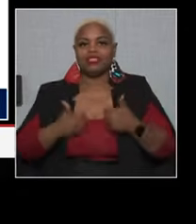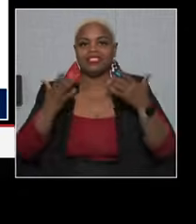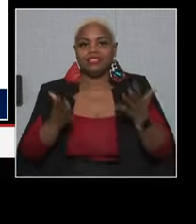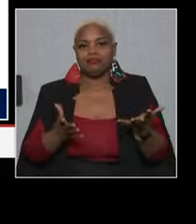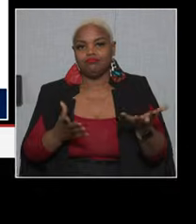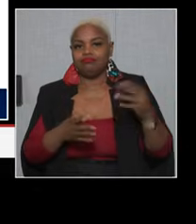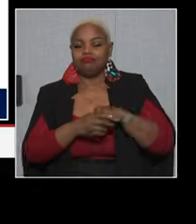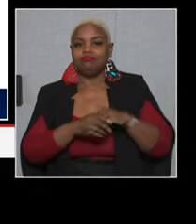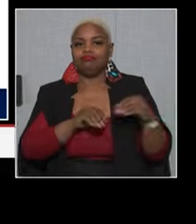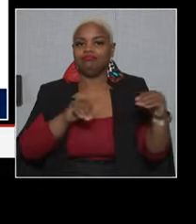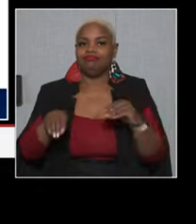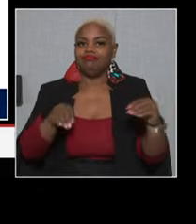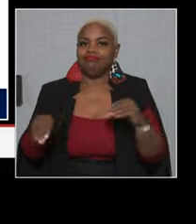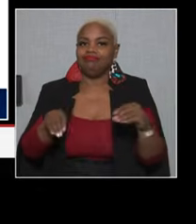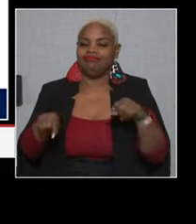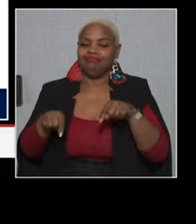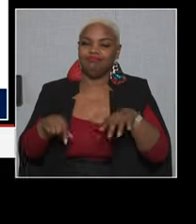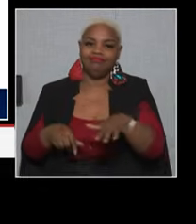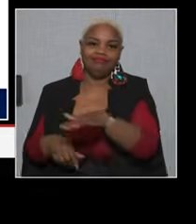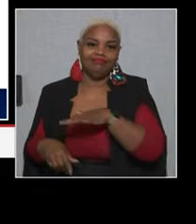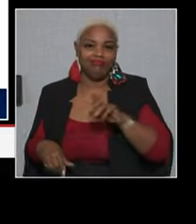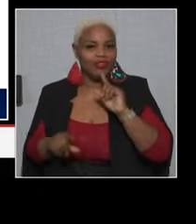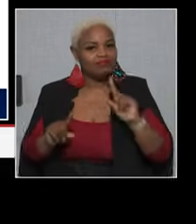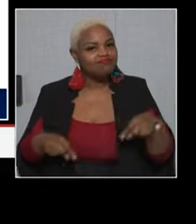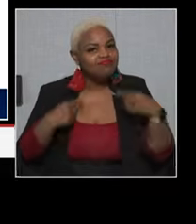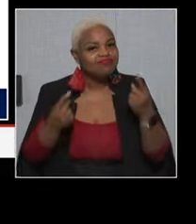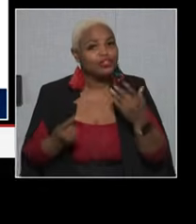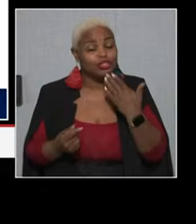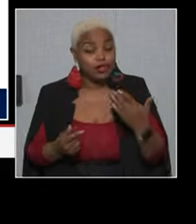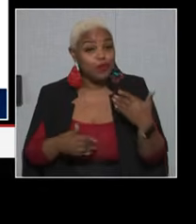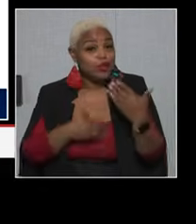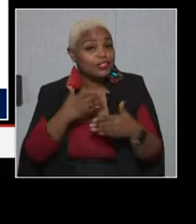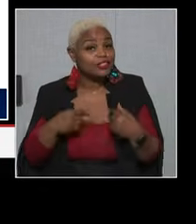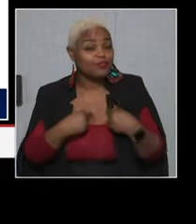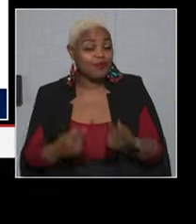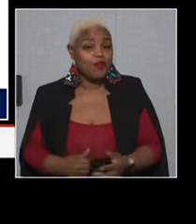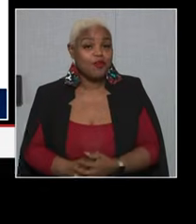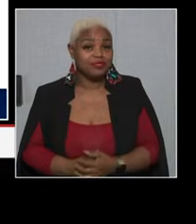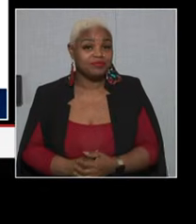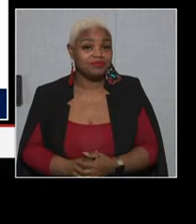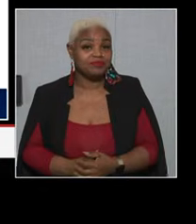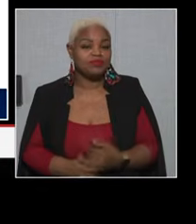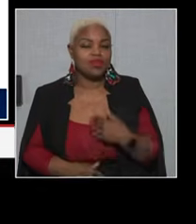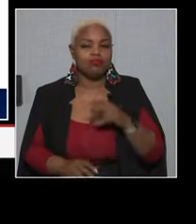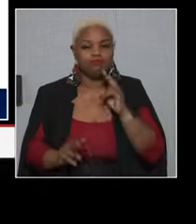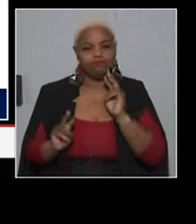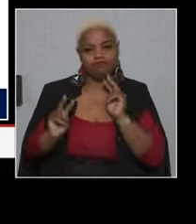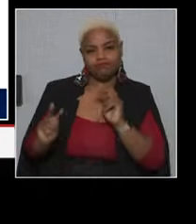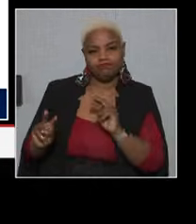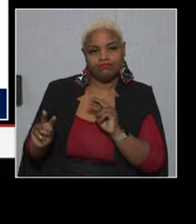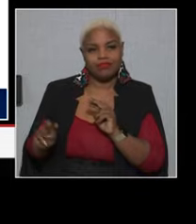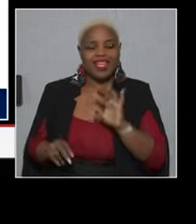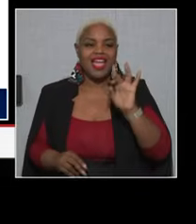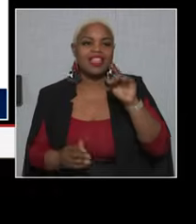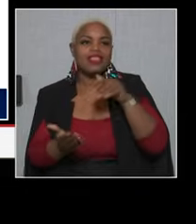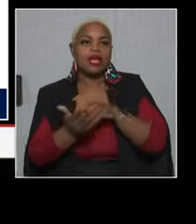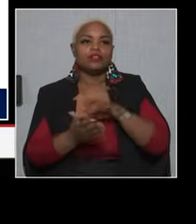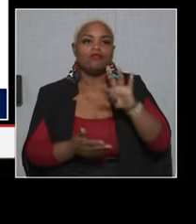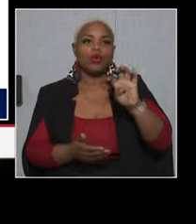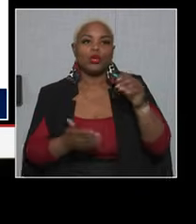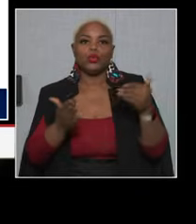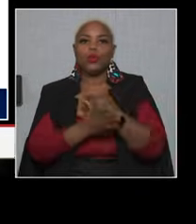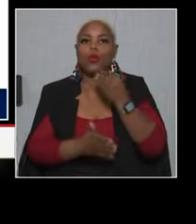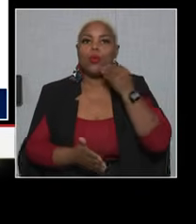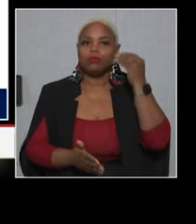very pleased with the progress that we've made, and we are on track to deliver 8,400 new homes. And that includes homes